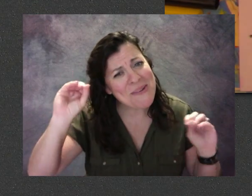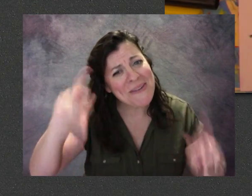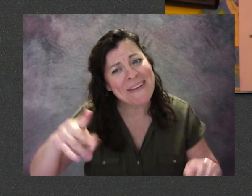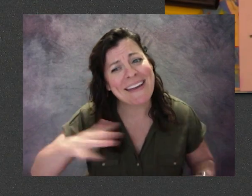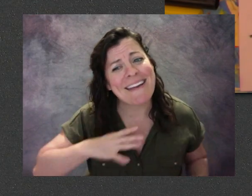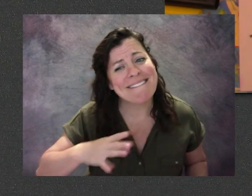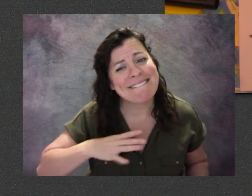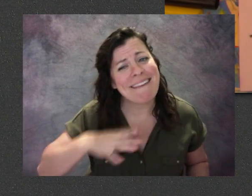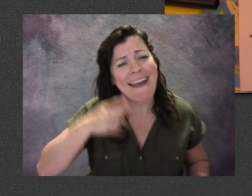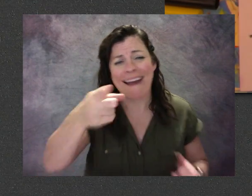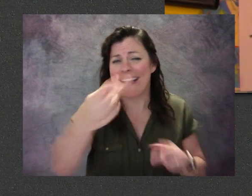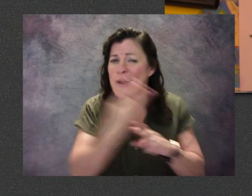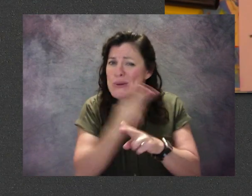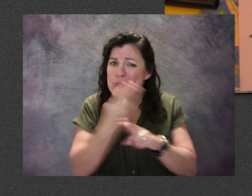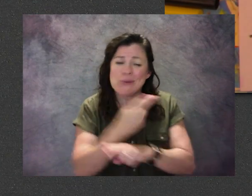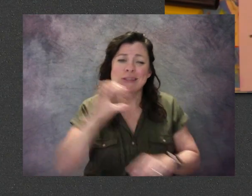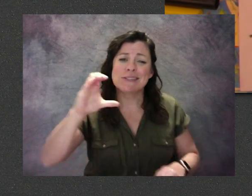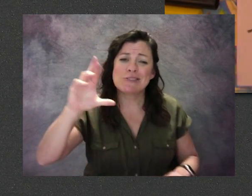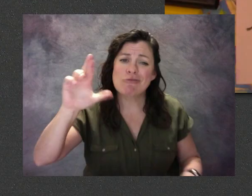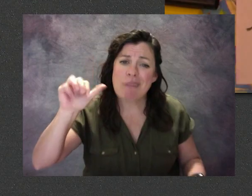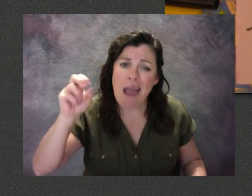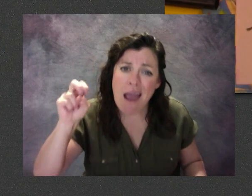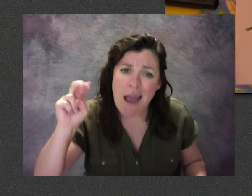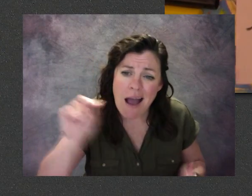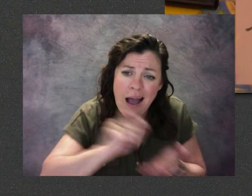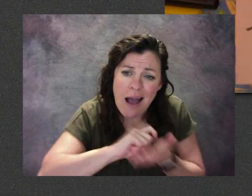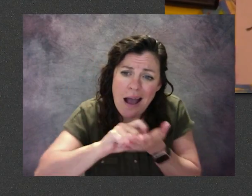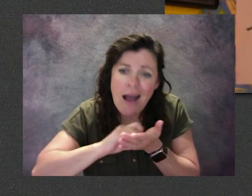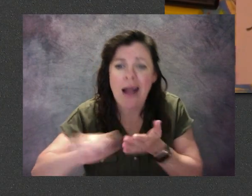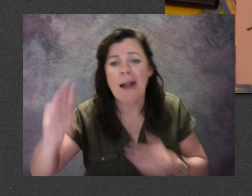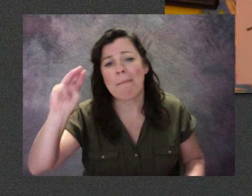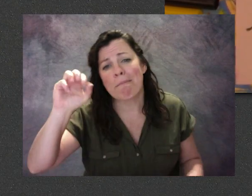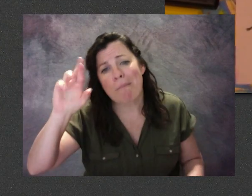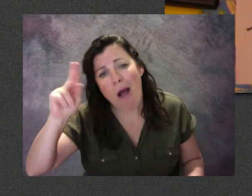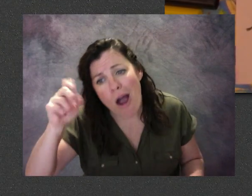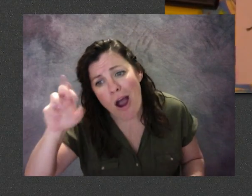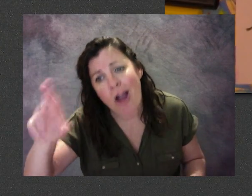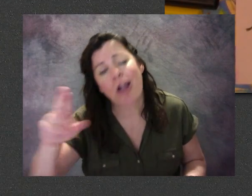even have twistables or colored pencils.